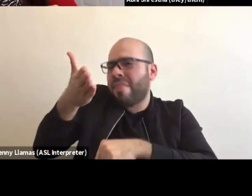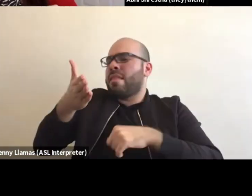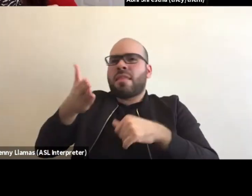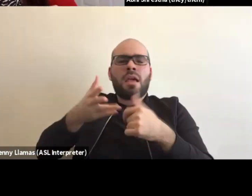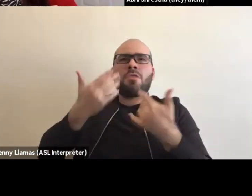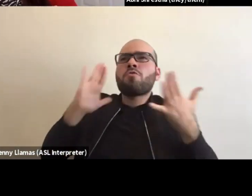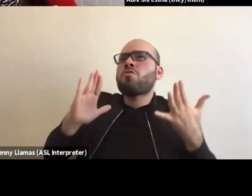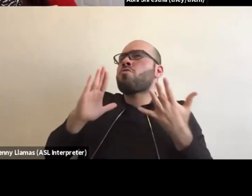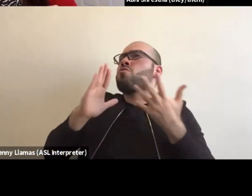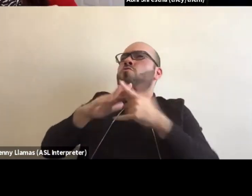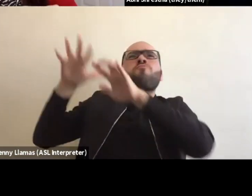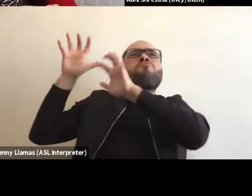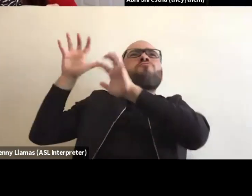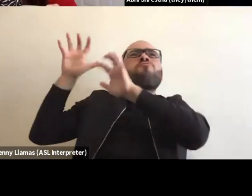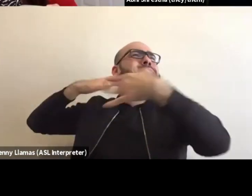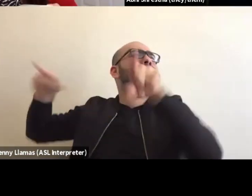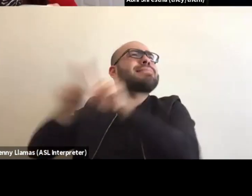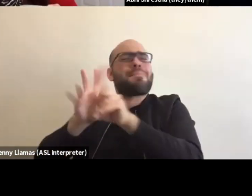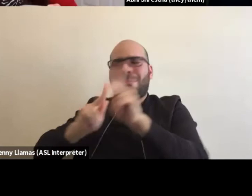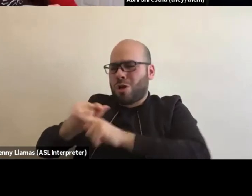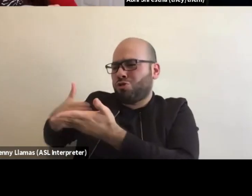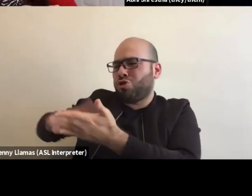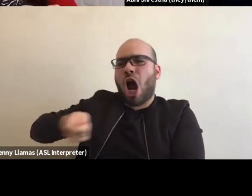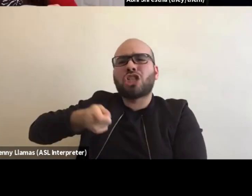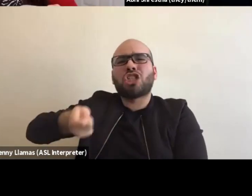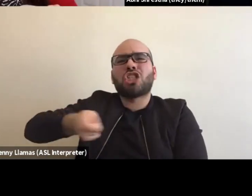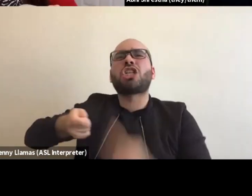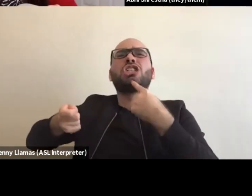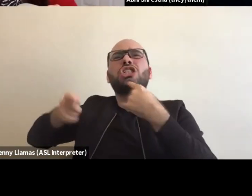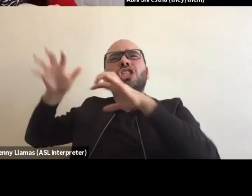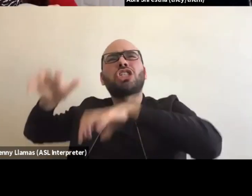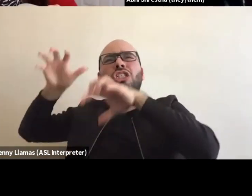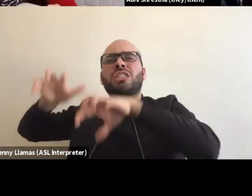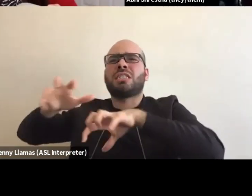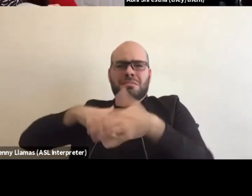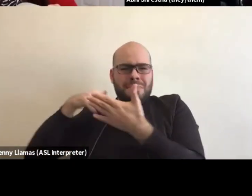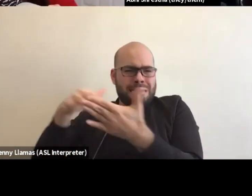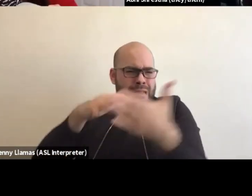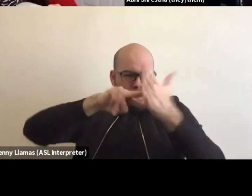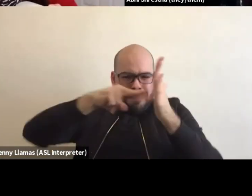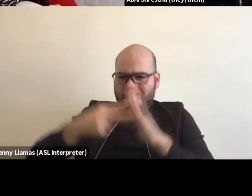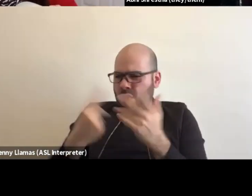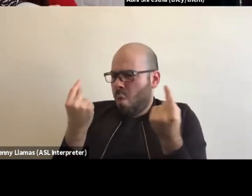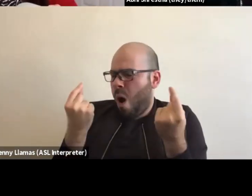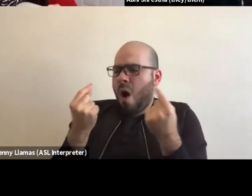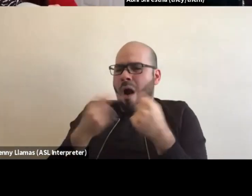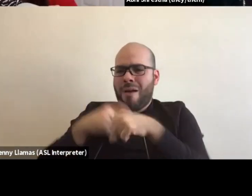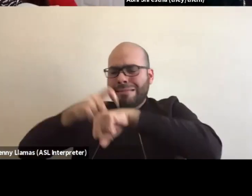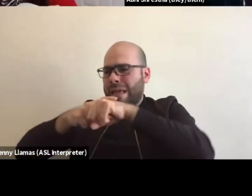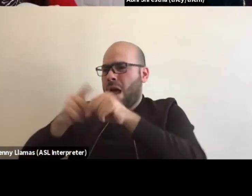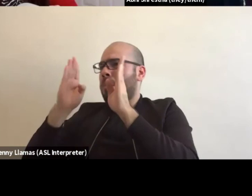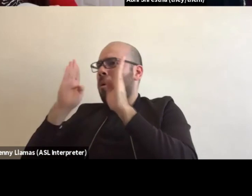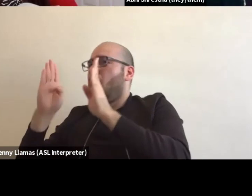someone was frying eggs. I held the skulls of words that mean nothing you left between the hour of the ox and the